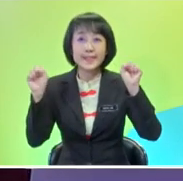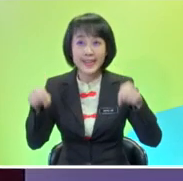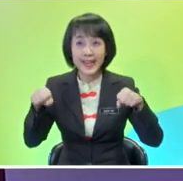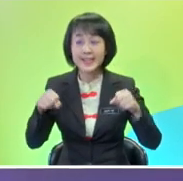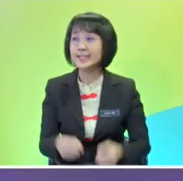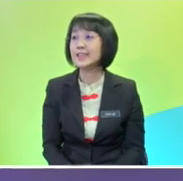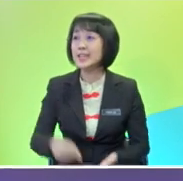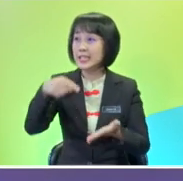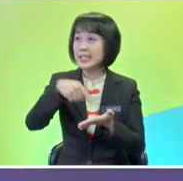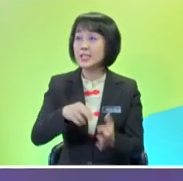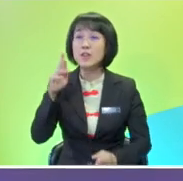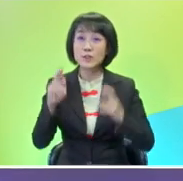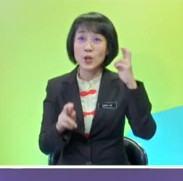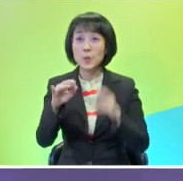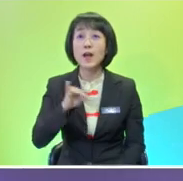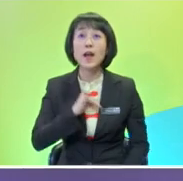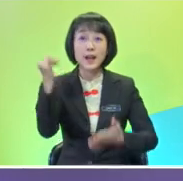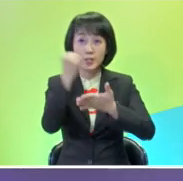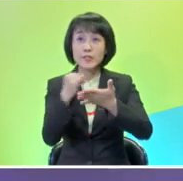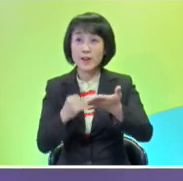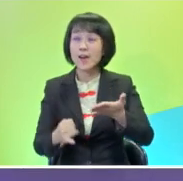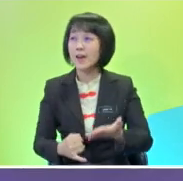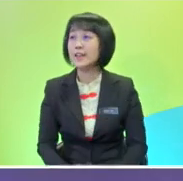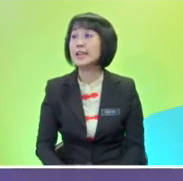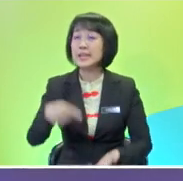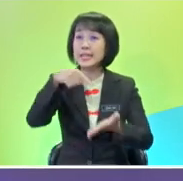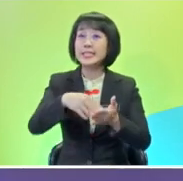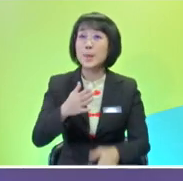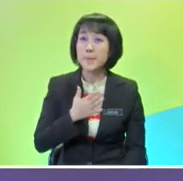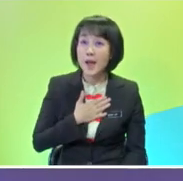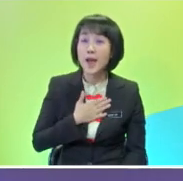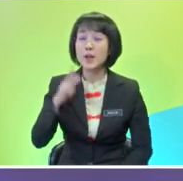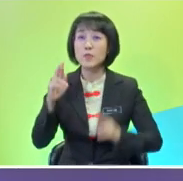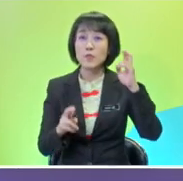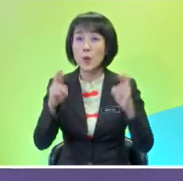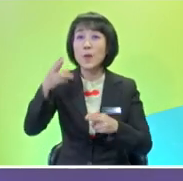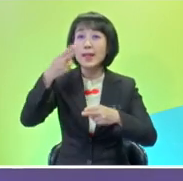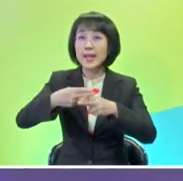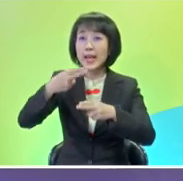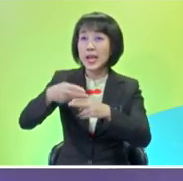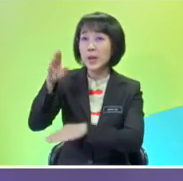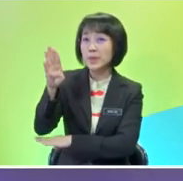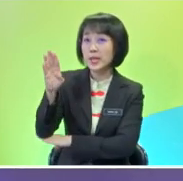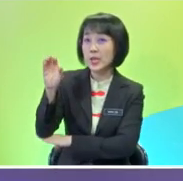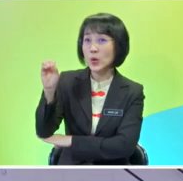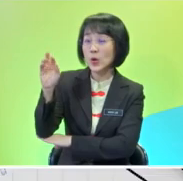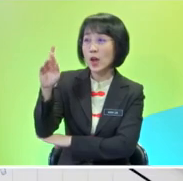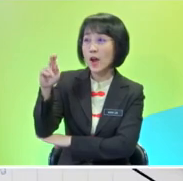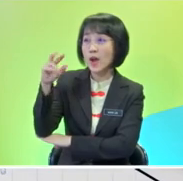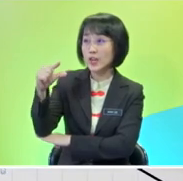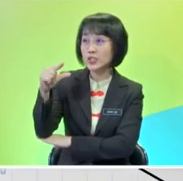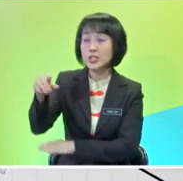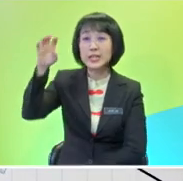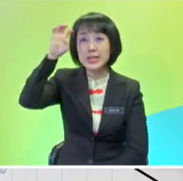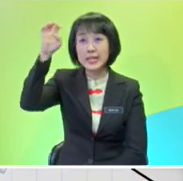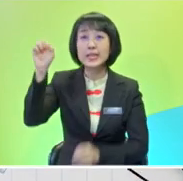the robot that I have drawn. Okay, so this is my robot, Borg. Okay, he can